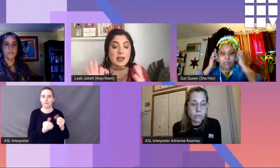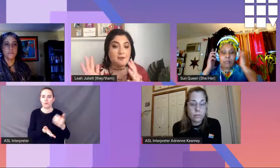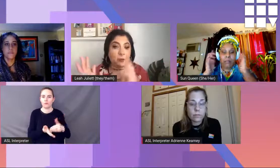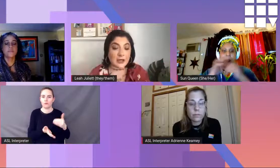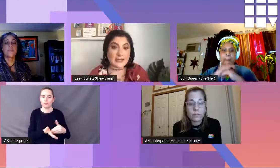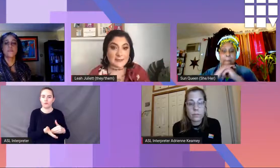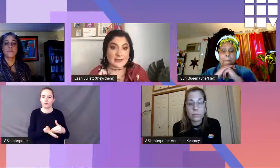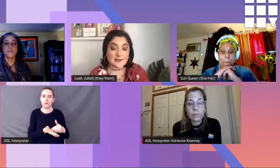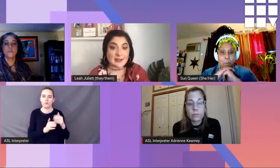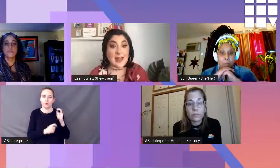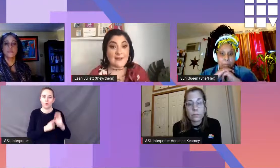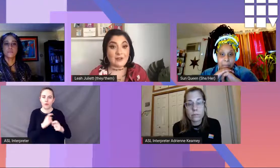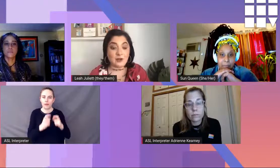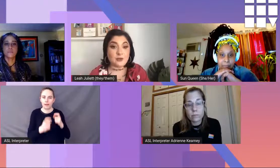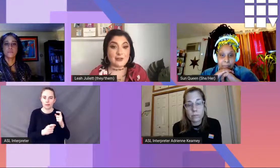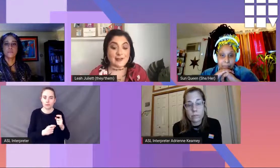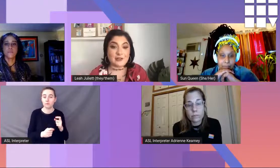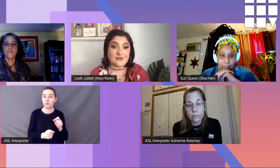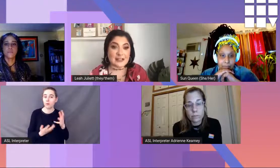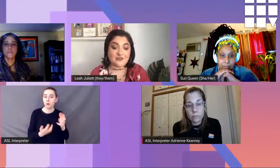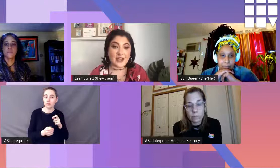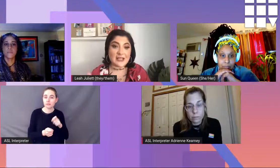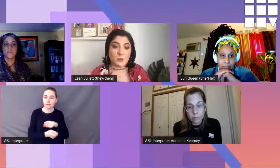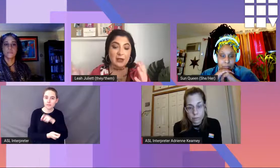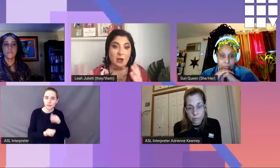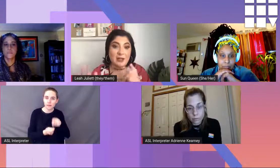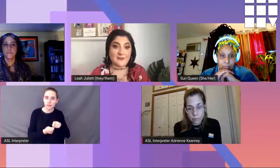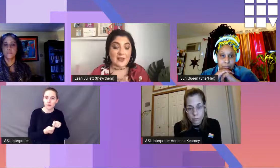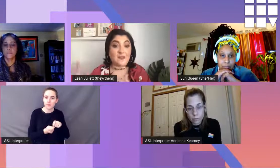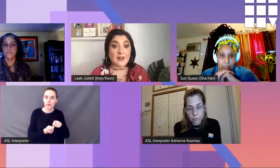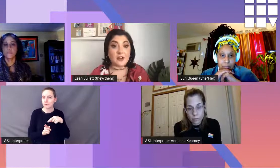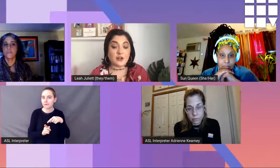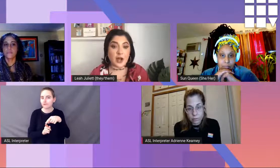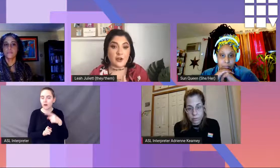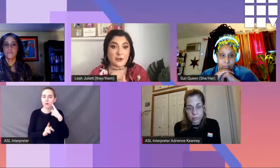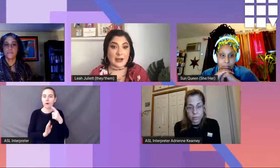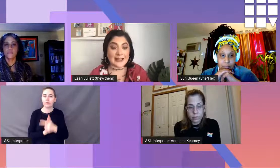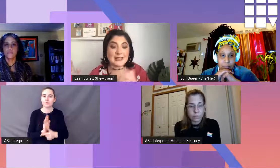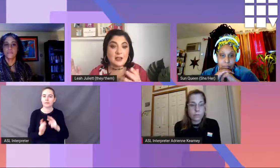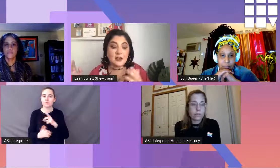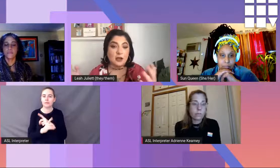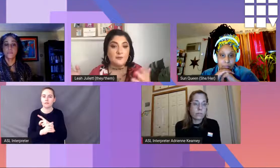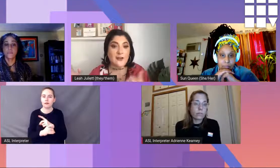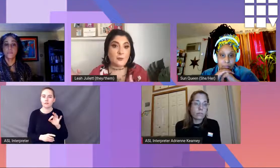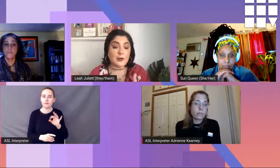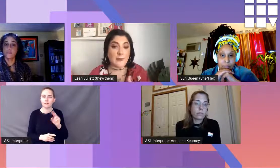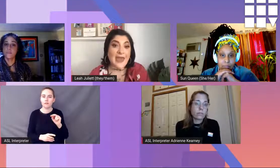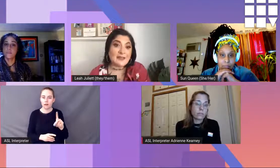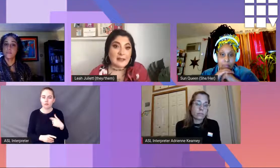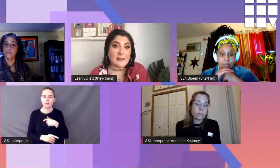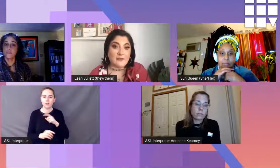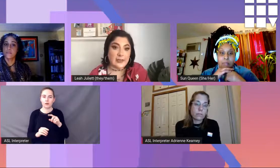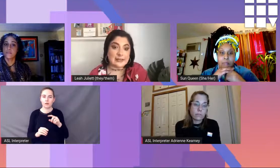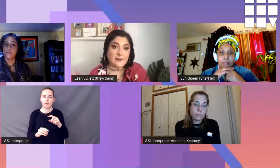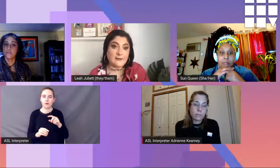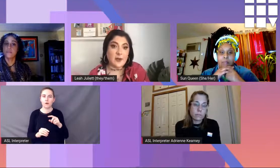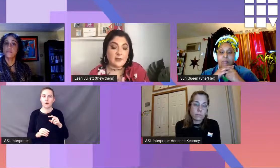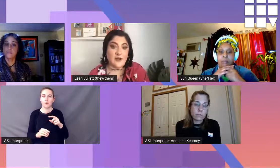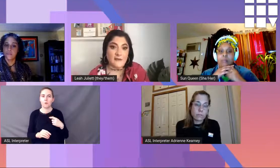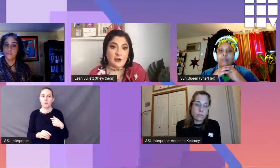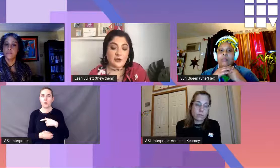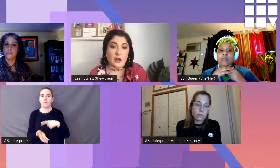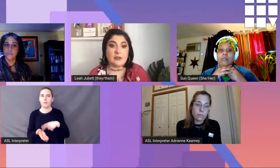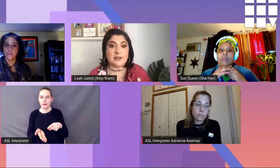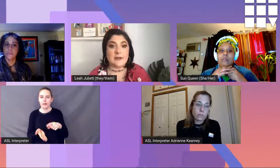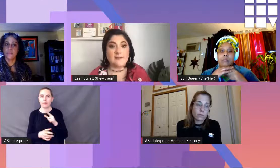to. If you want to specifically have it go to our legal defense fund, we are giving $500 grants, we're paying the legal fees of up